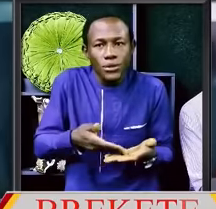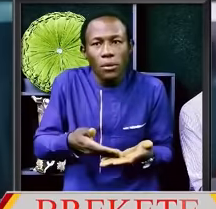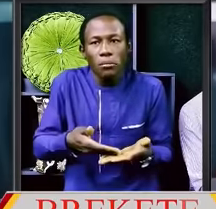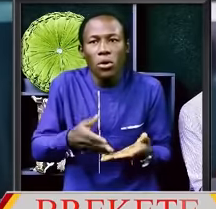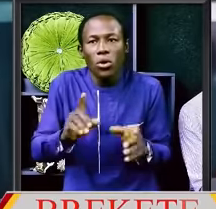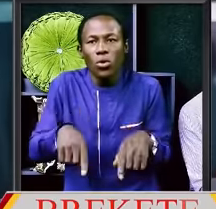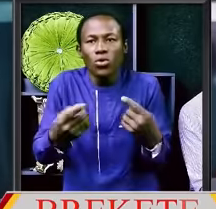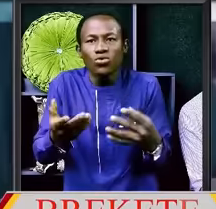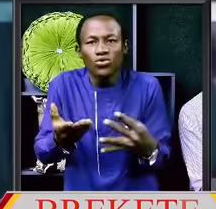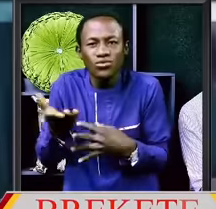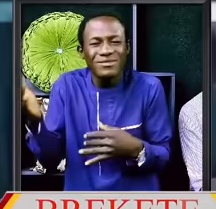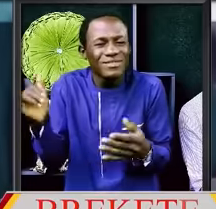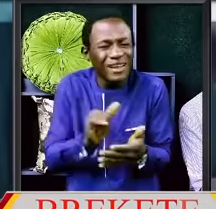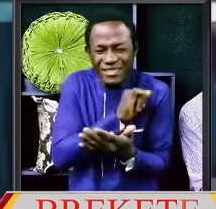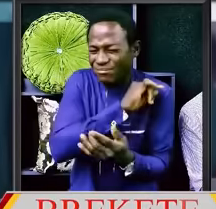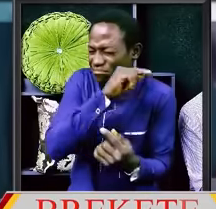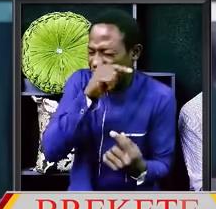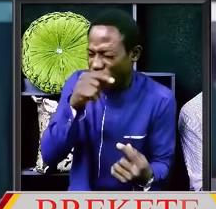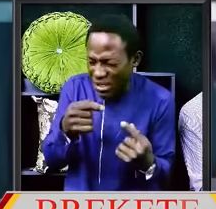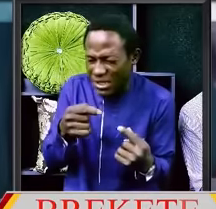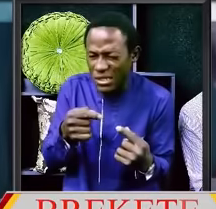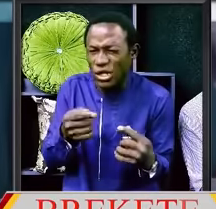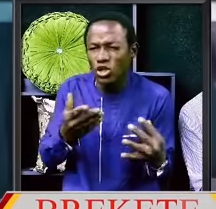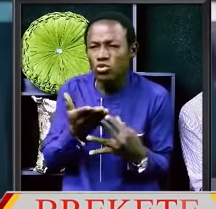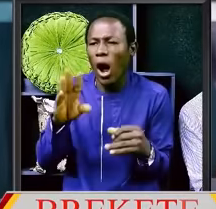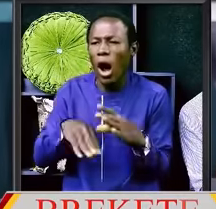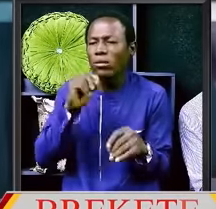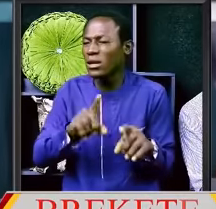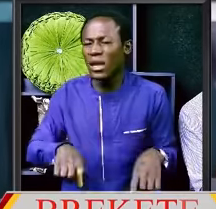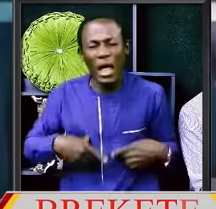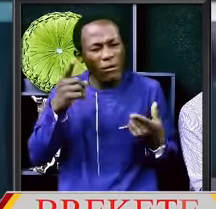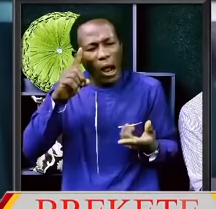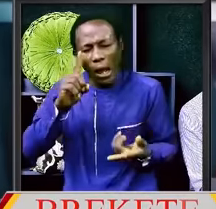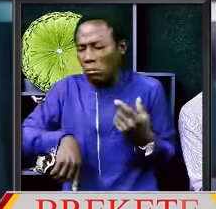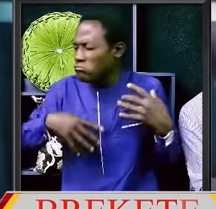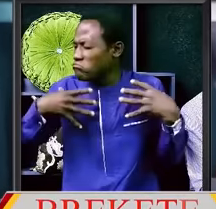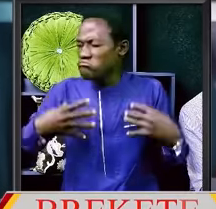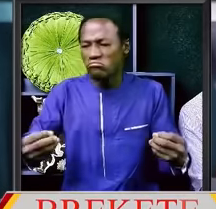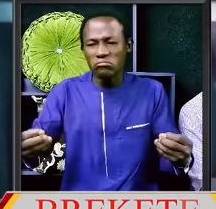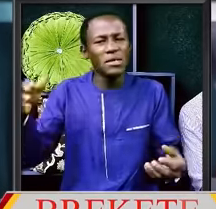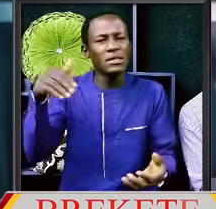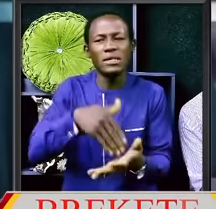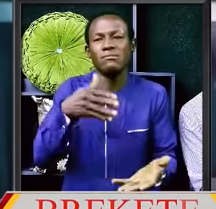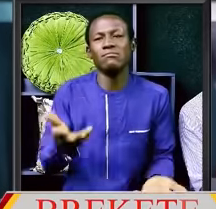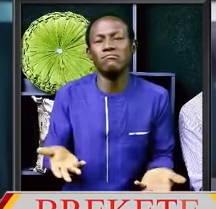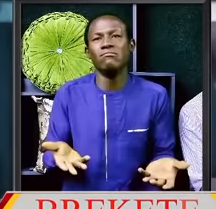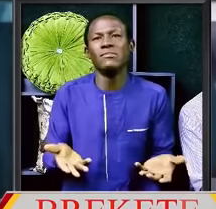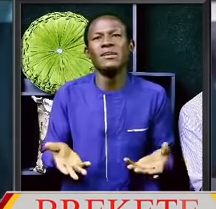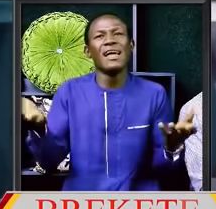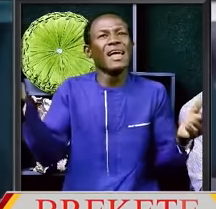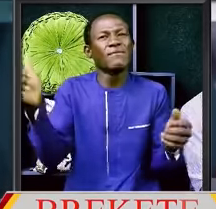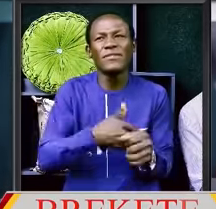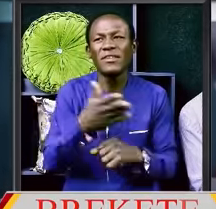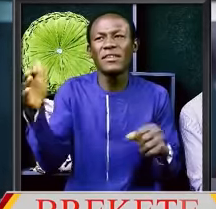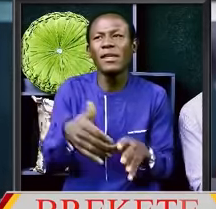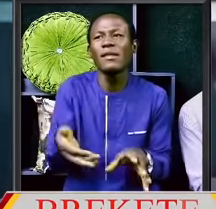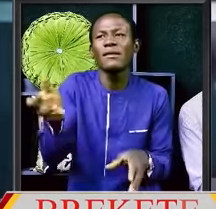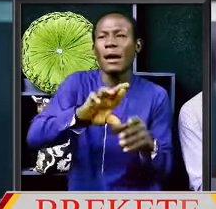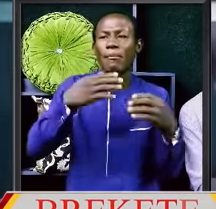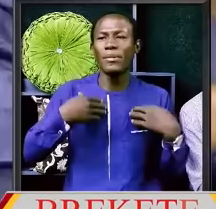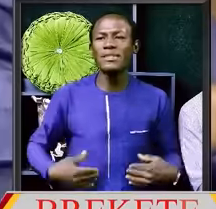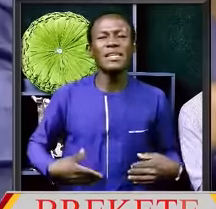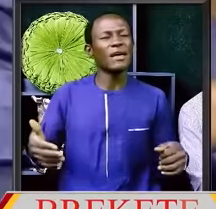they go through that same trauma. Throughout their life, they no go feel recover themselves again. Everything in their